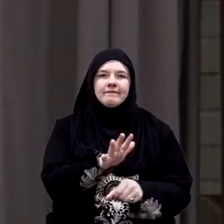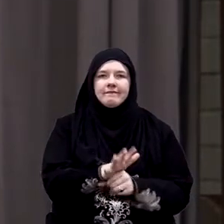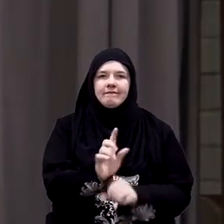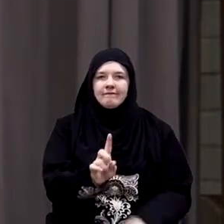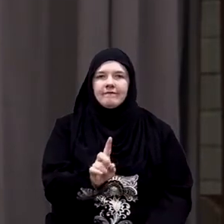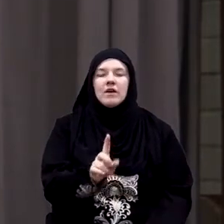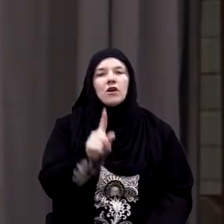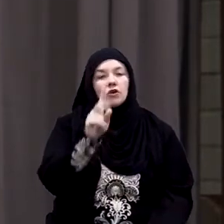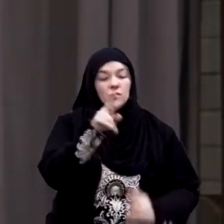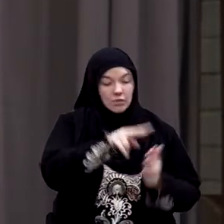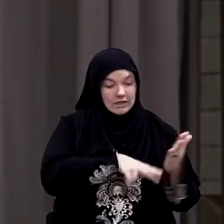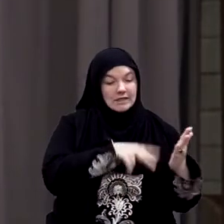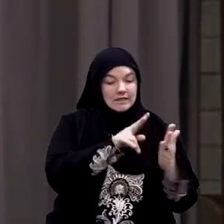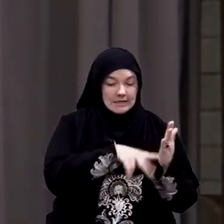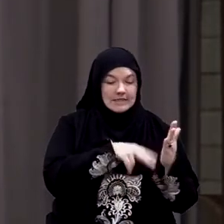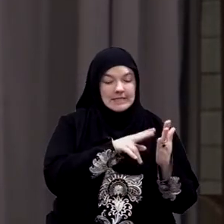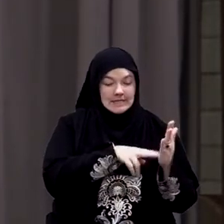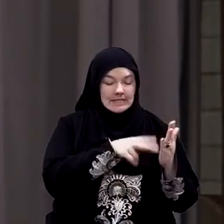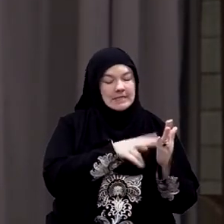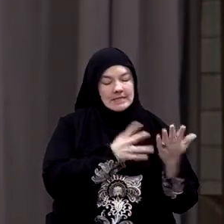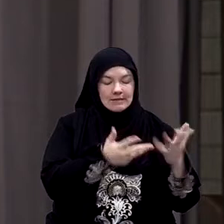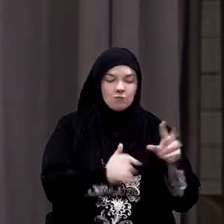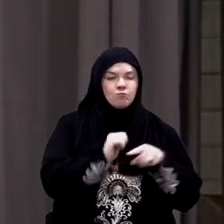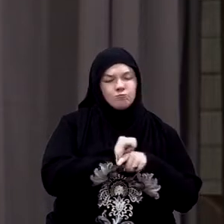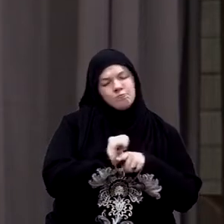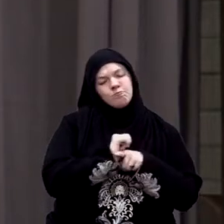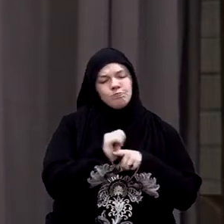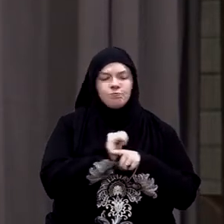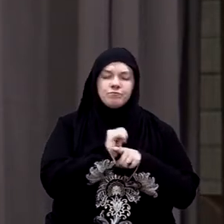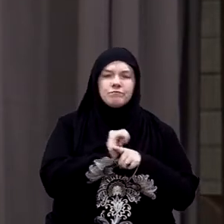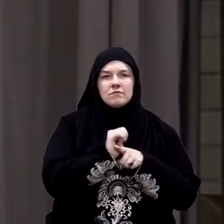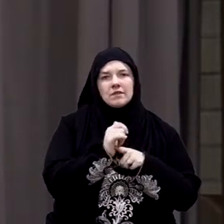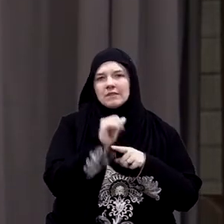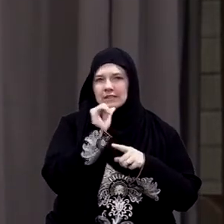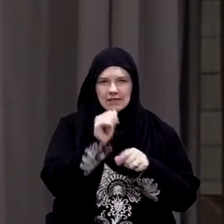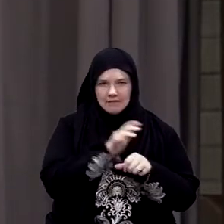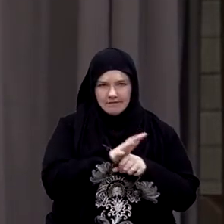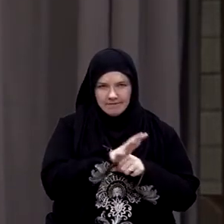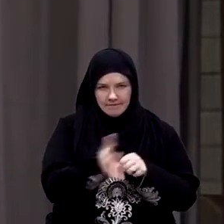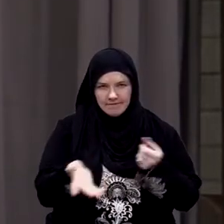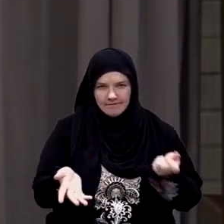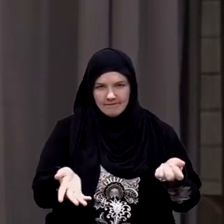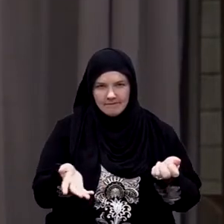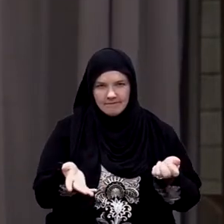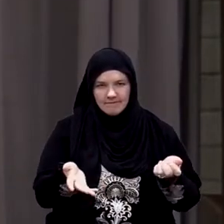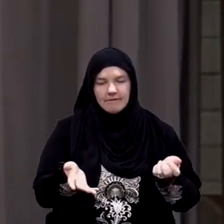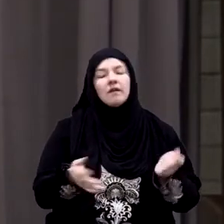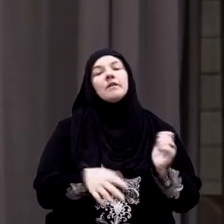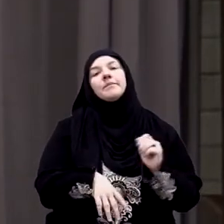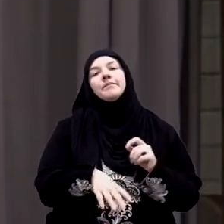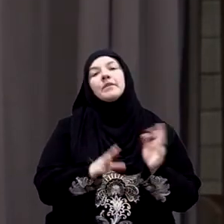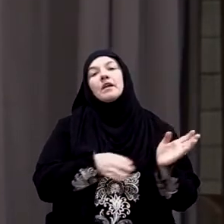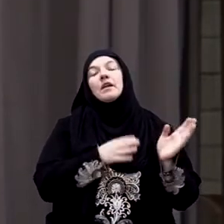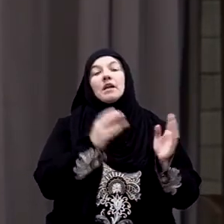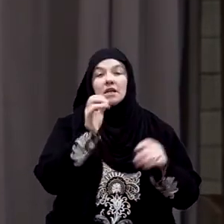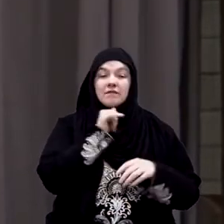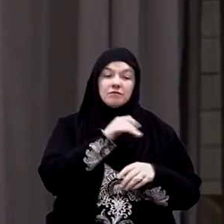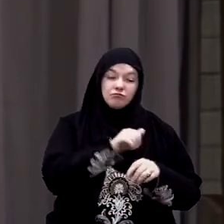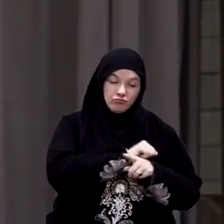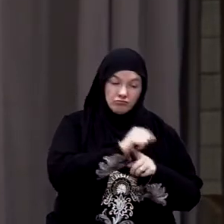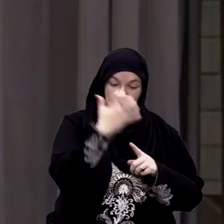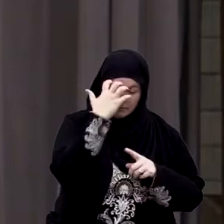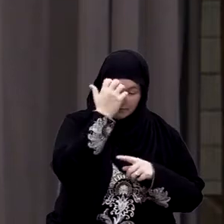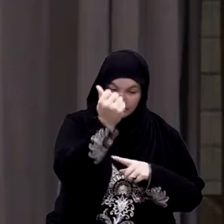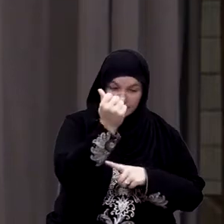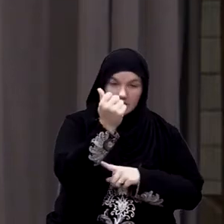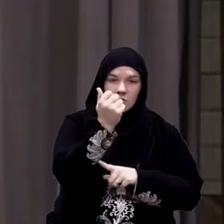that you read it in your own voice, you rehearse it in your own voice. That doesn't add much. What adds is when